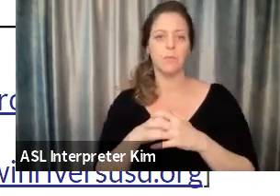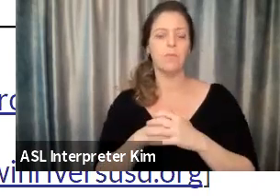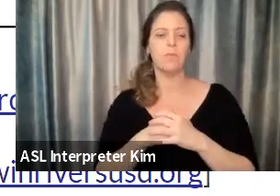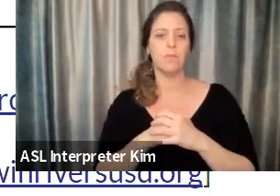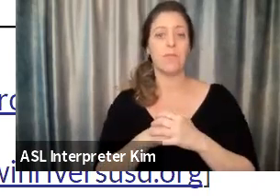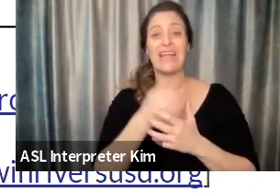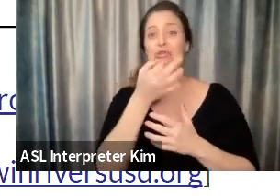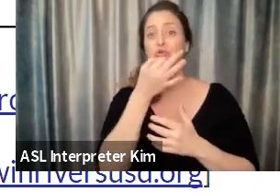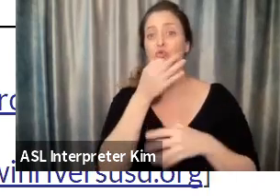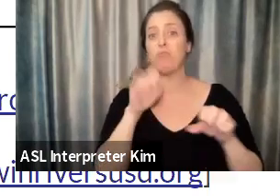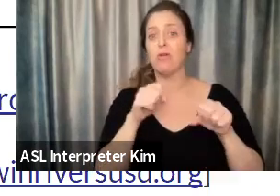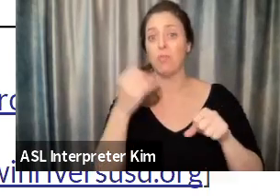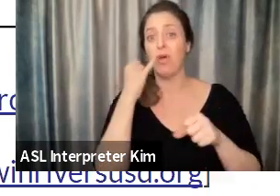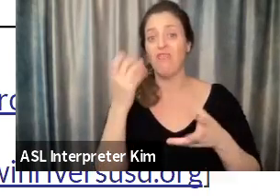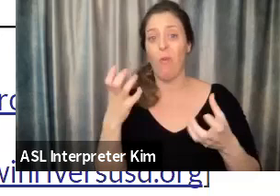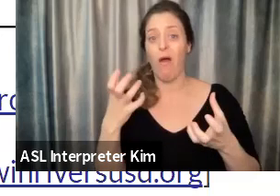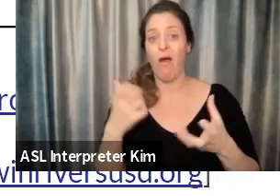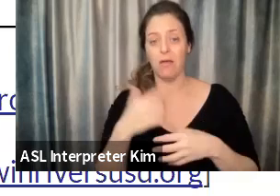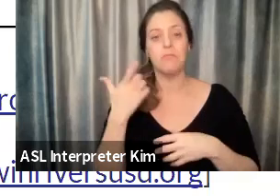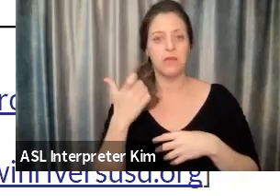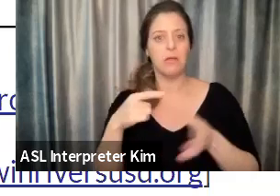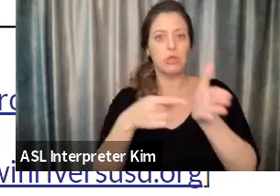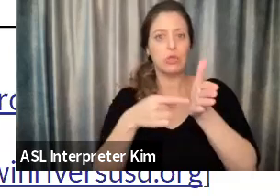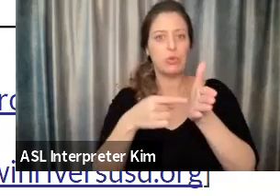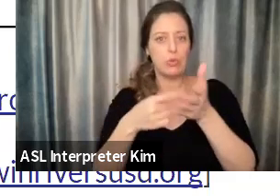as soon as possible based on the timelines that they have.